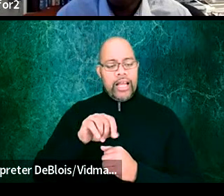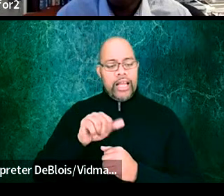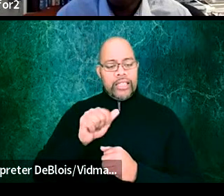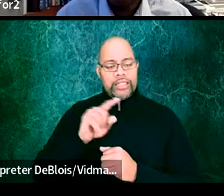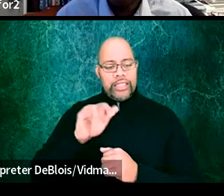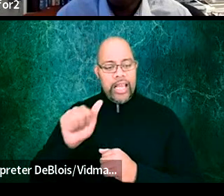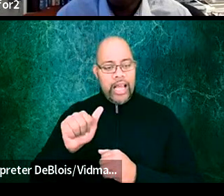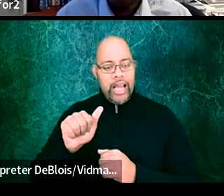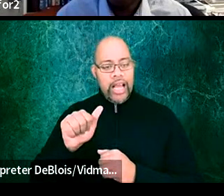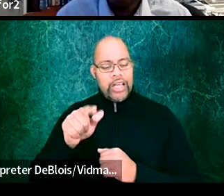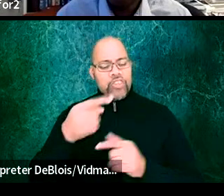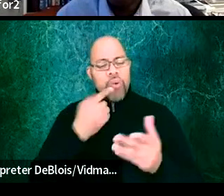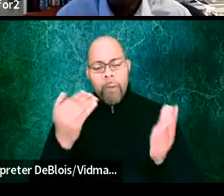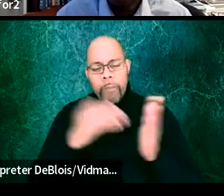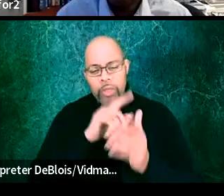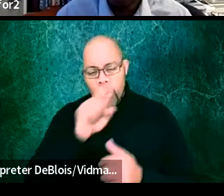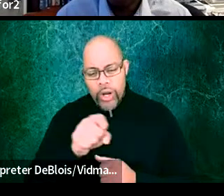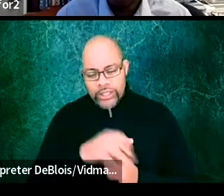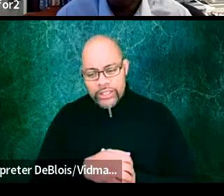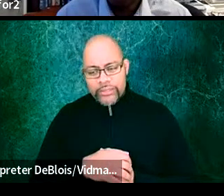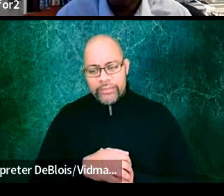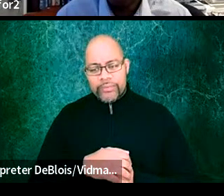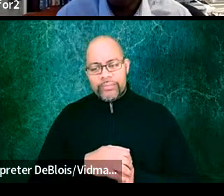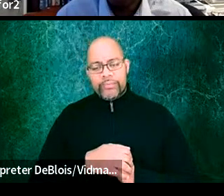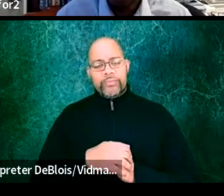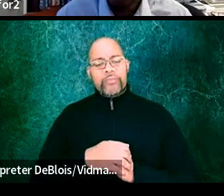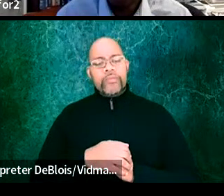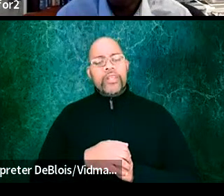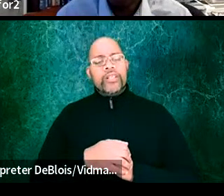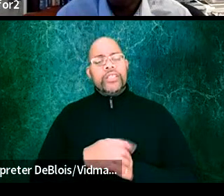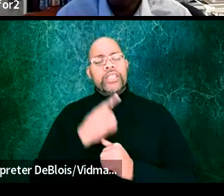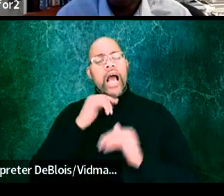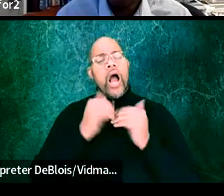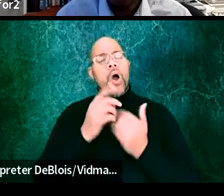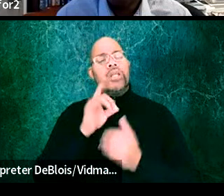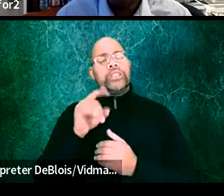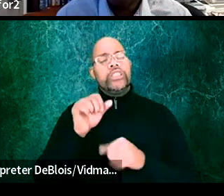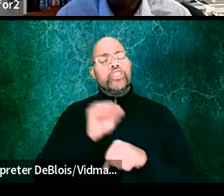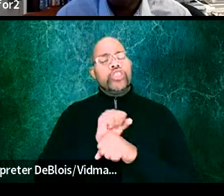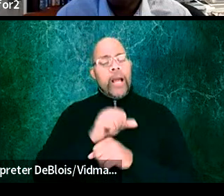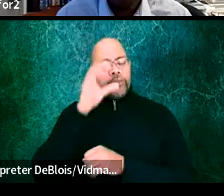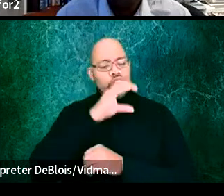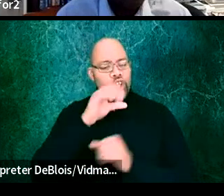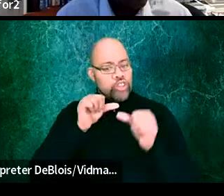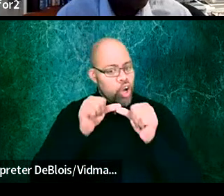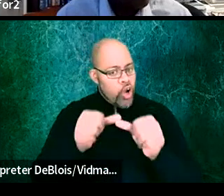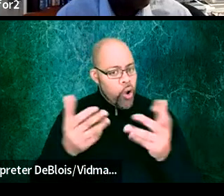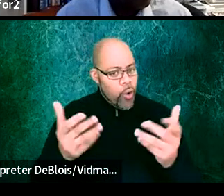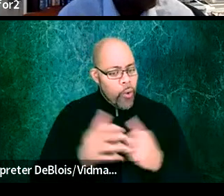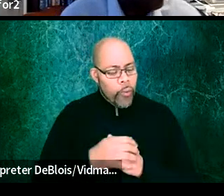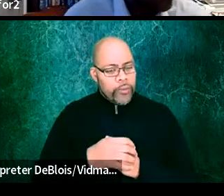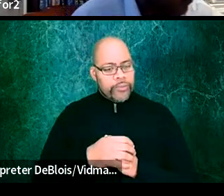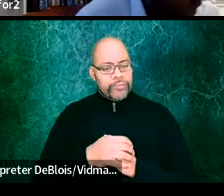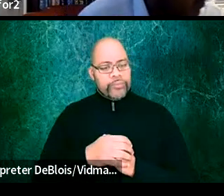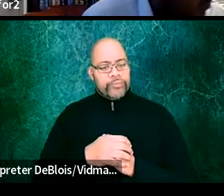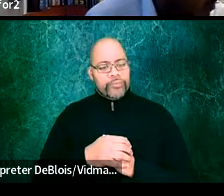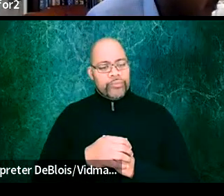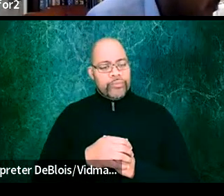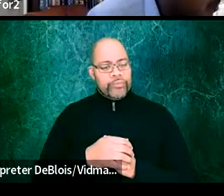Yes. Can you repeat the question? It is, how did the job search go?